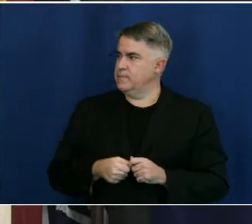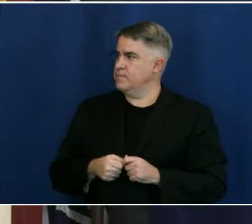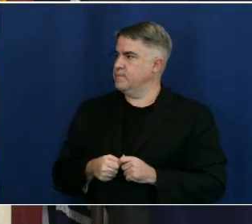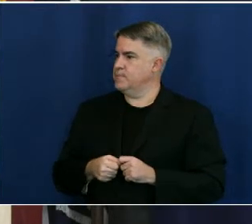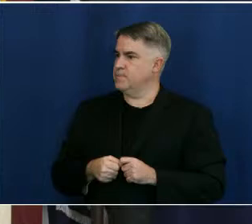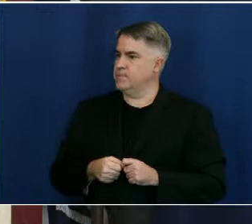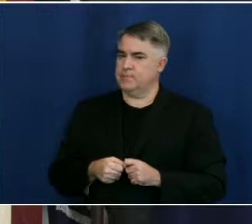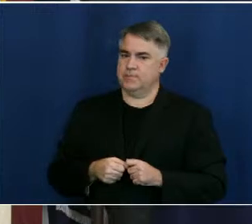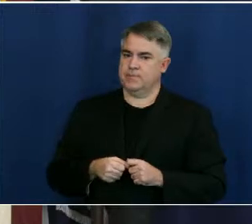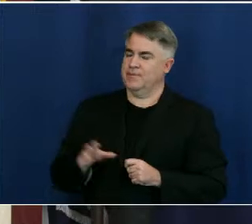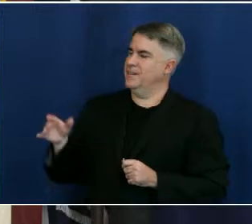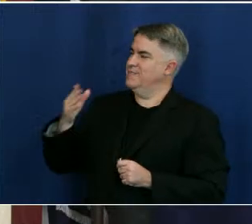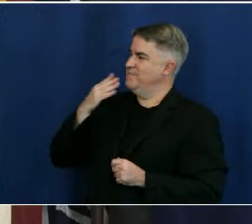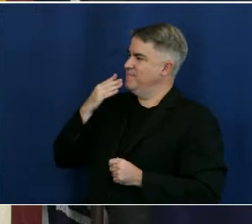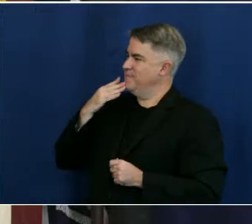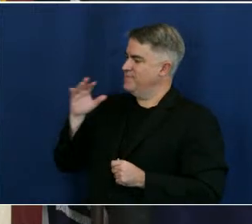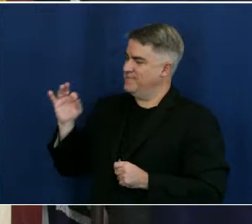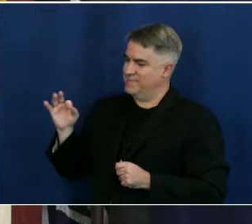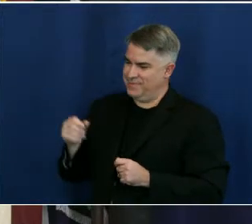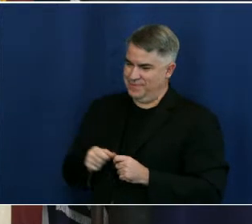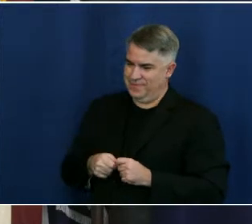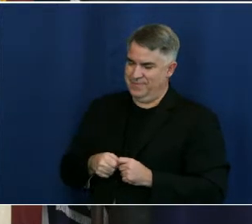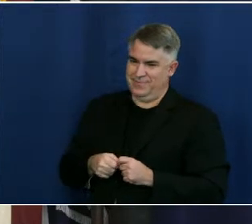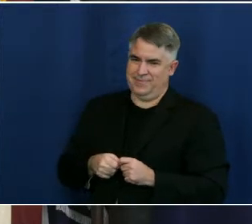Thank you.